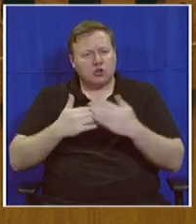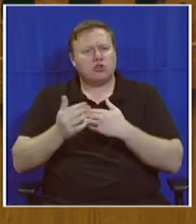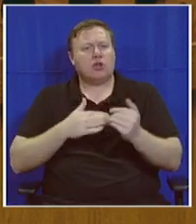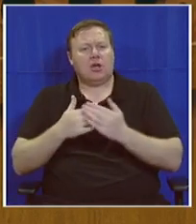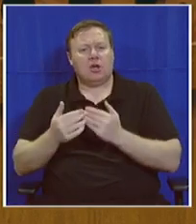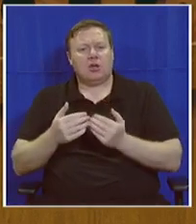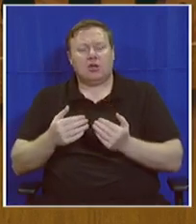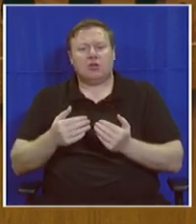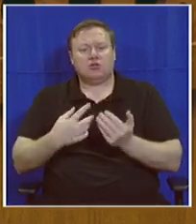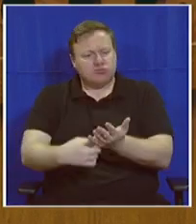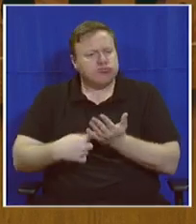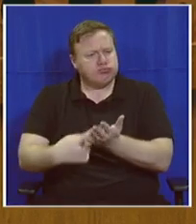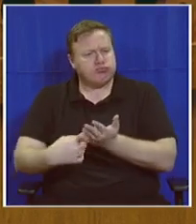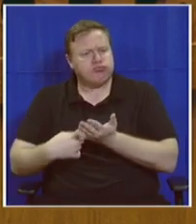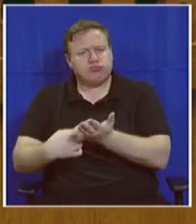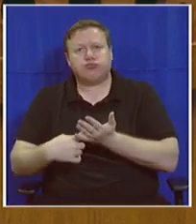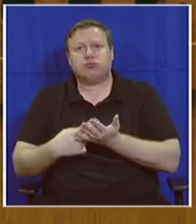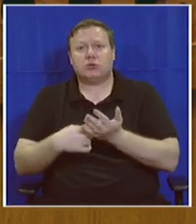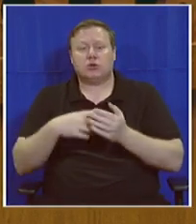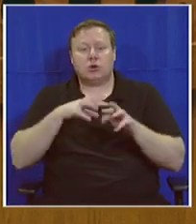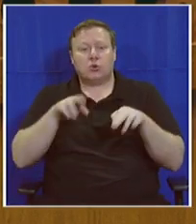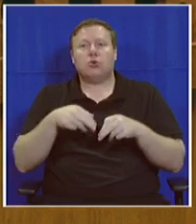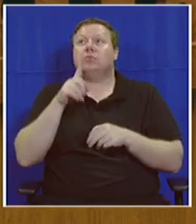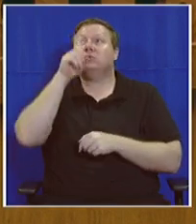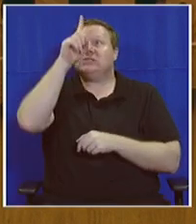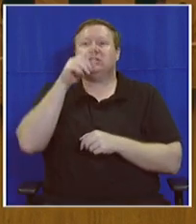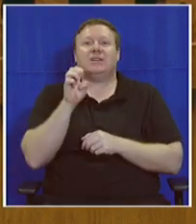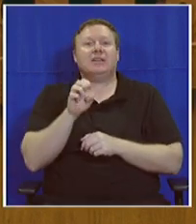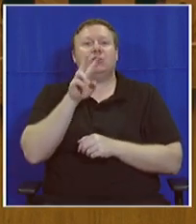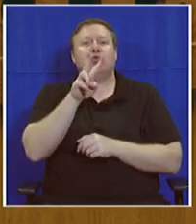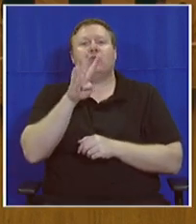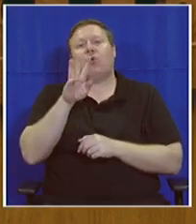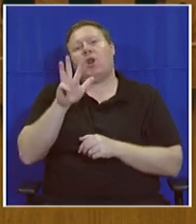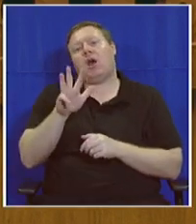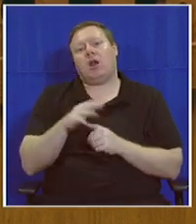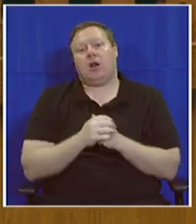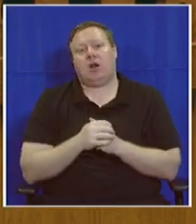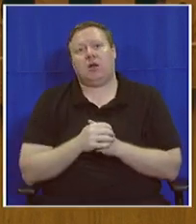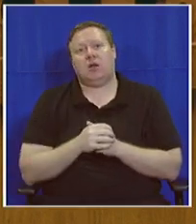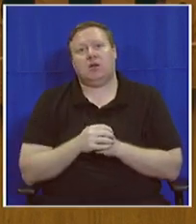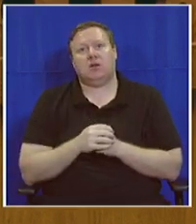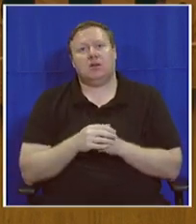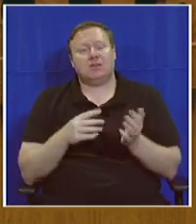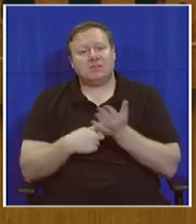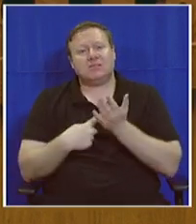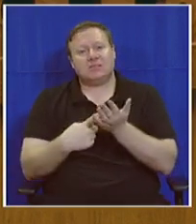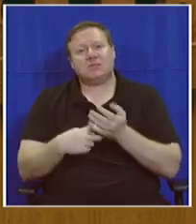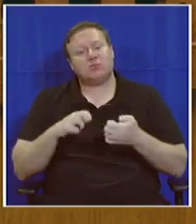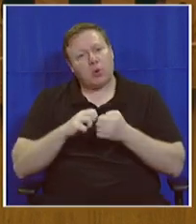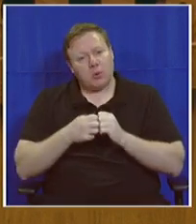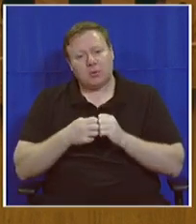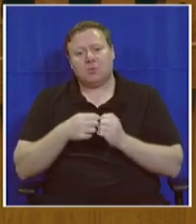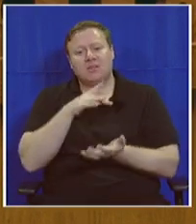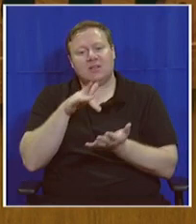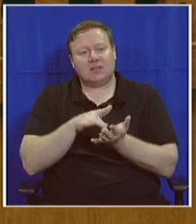engagement with the late Deputy Minister in the room just above us, E249. We had been discussing the problems at the Central Energy